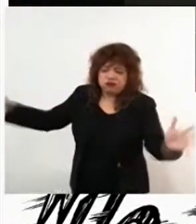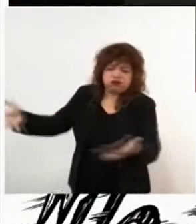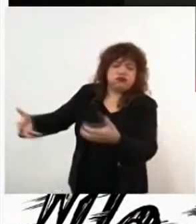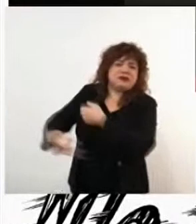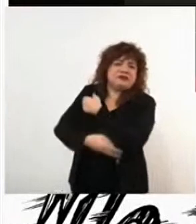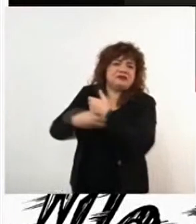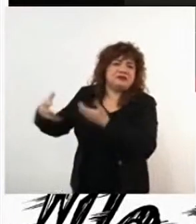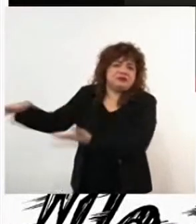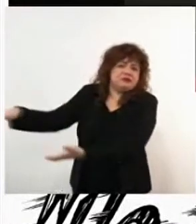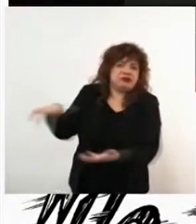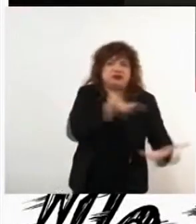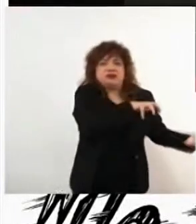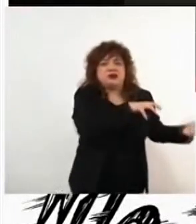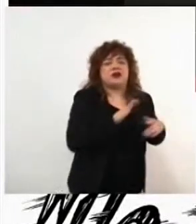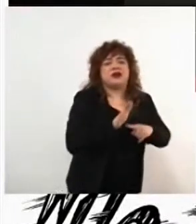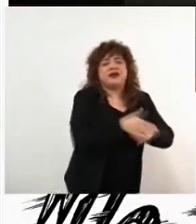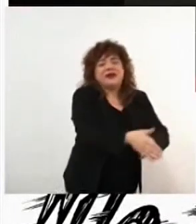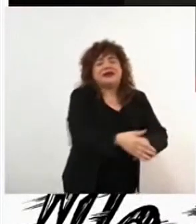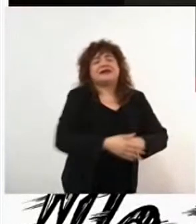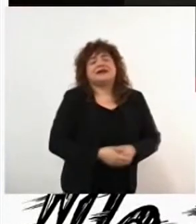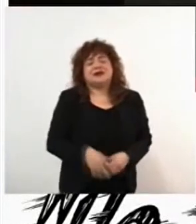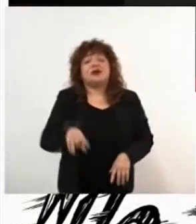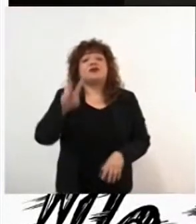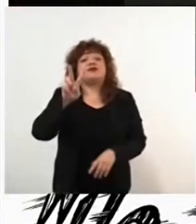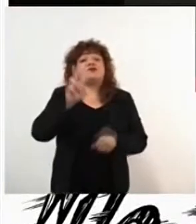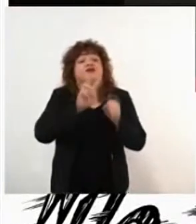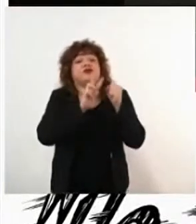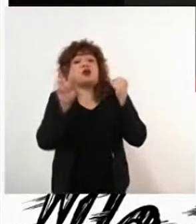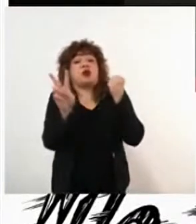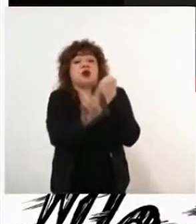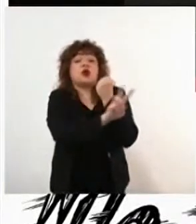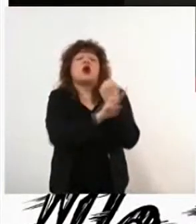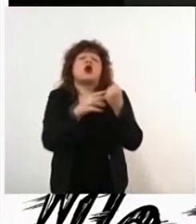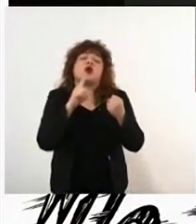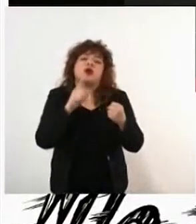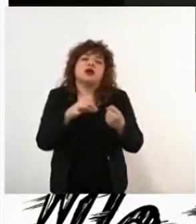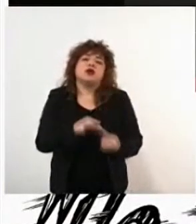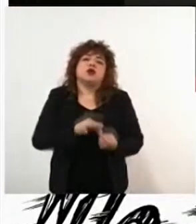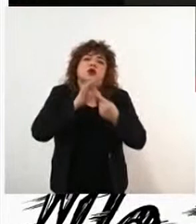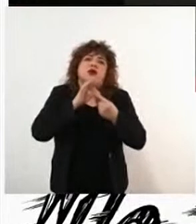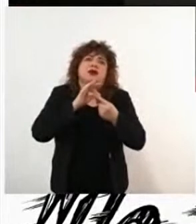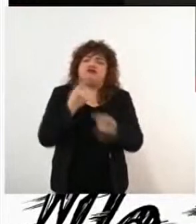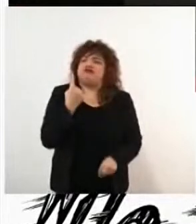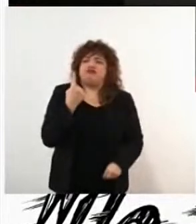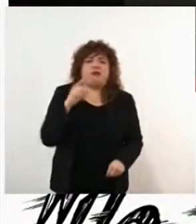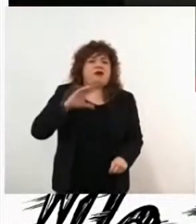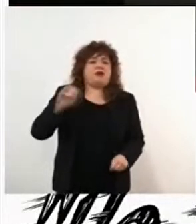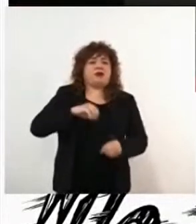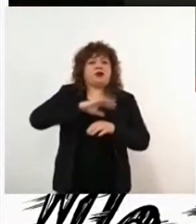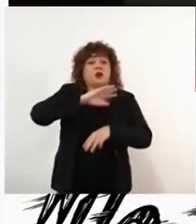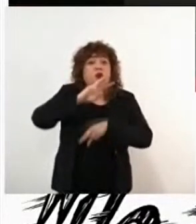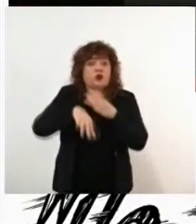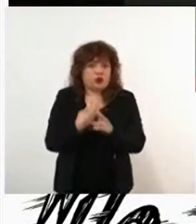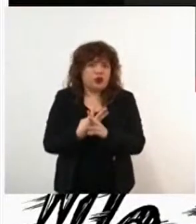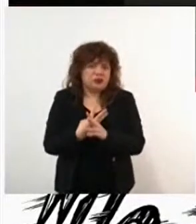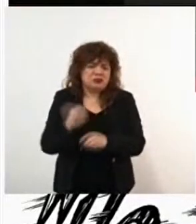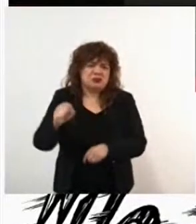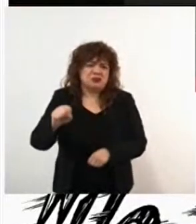and Virgin Orbit is unique in the world. I mean, the fact that we can actually